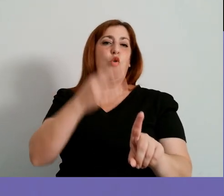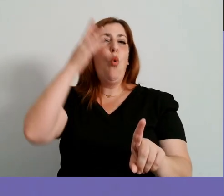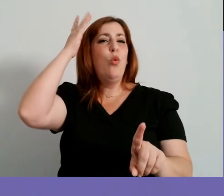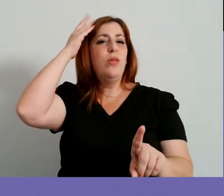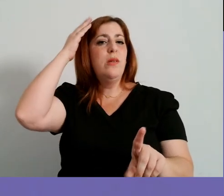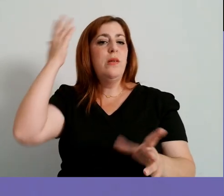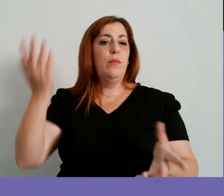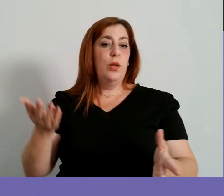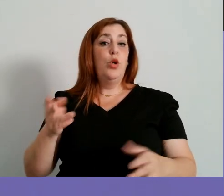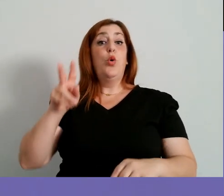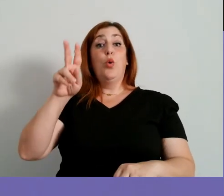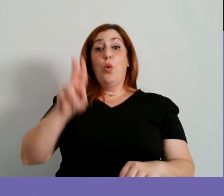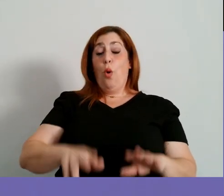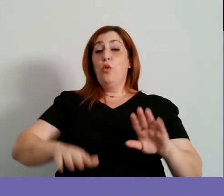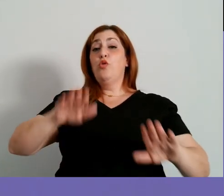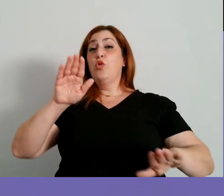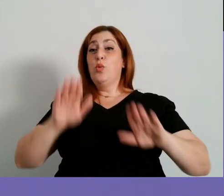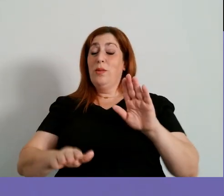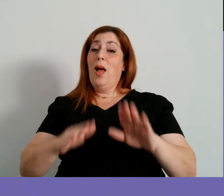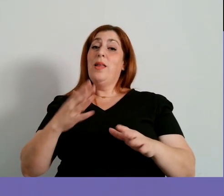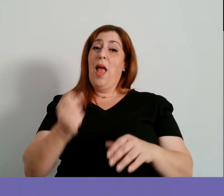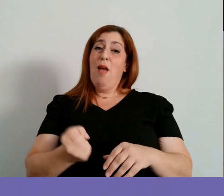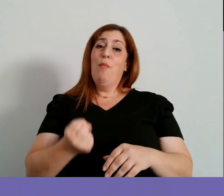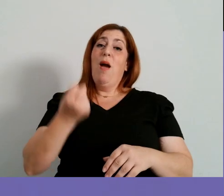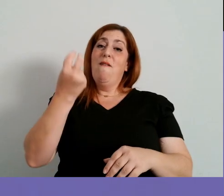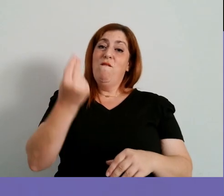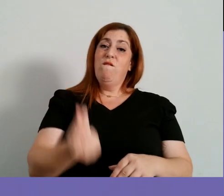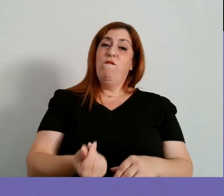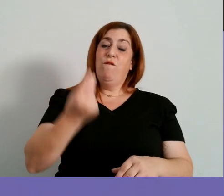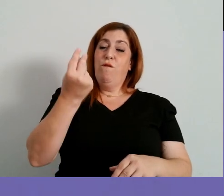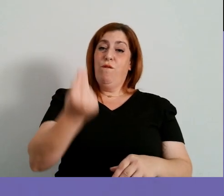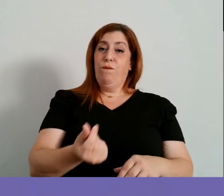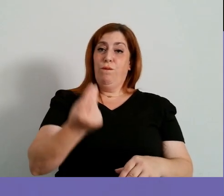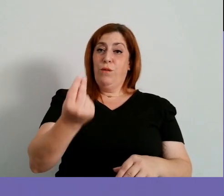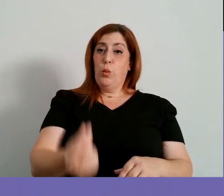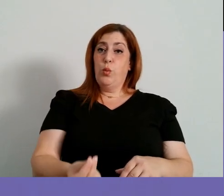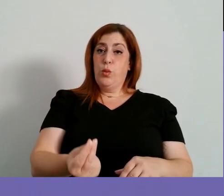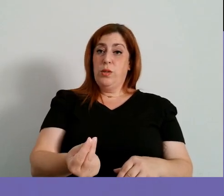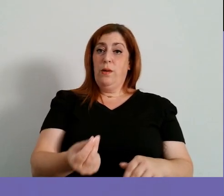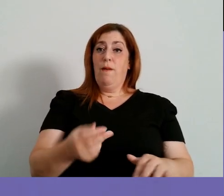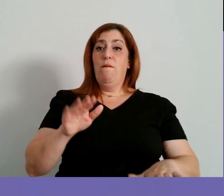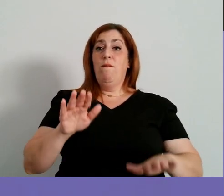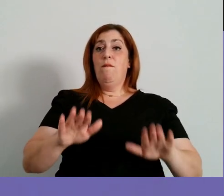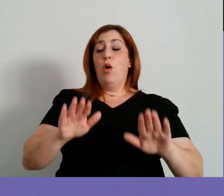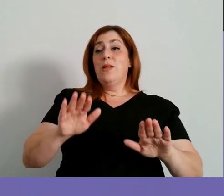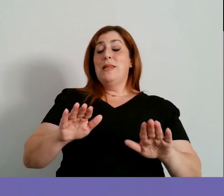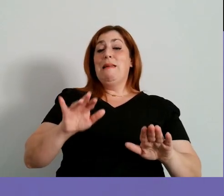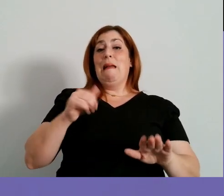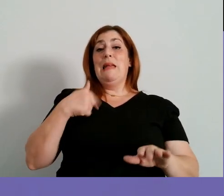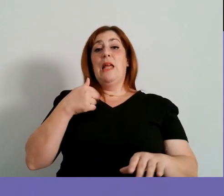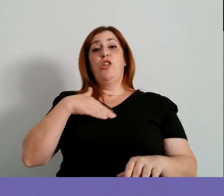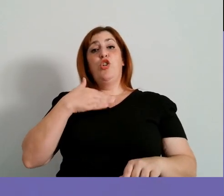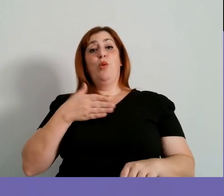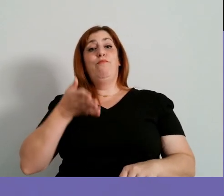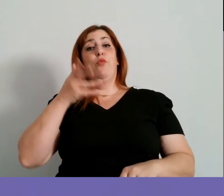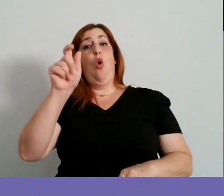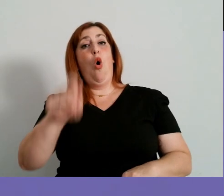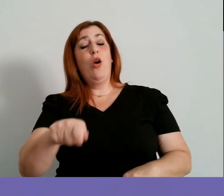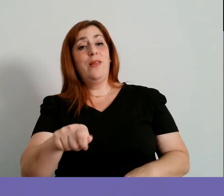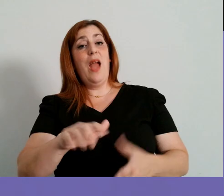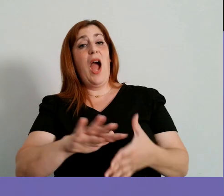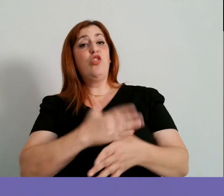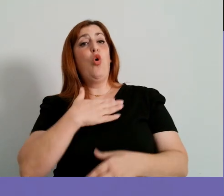today. There's also the financial cost and the financial risk of pursuing, for example, a case of